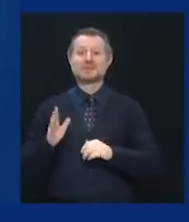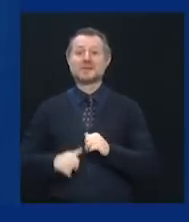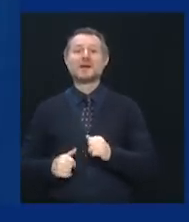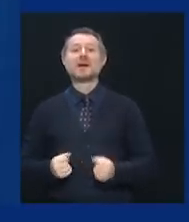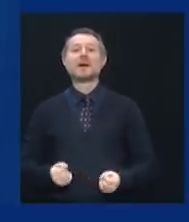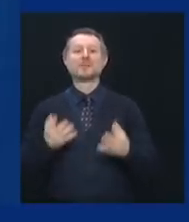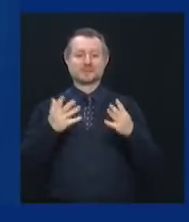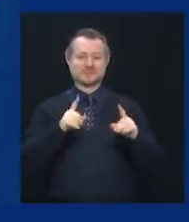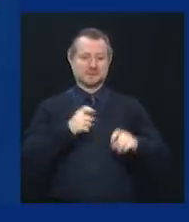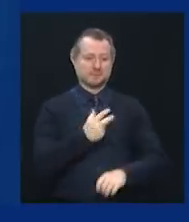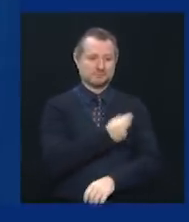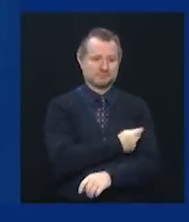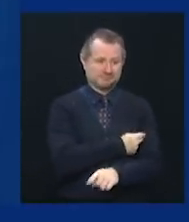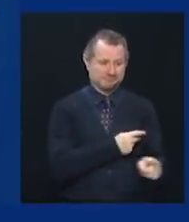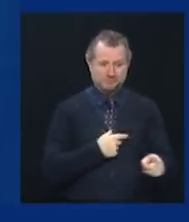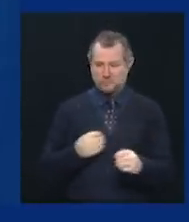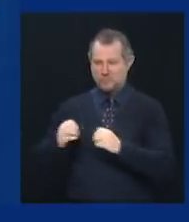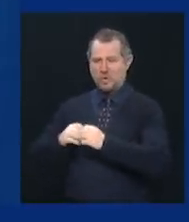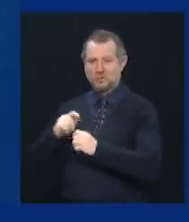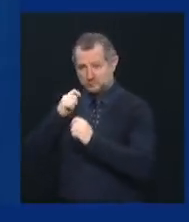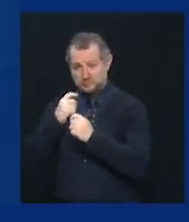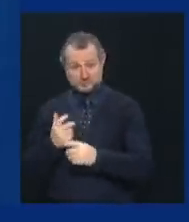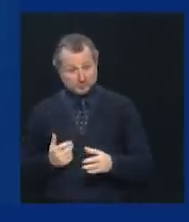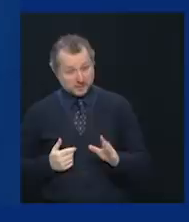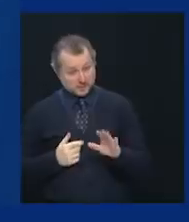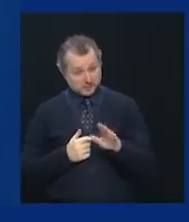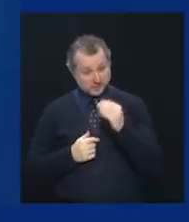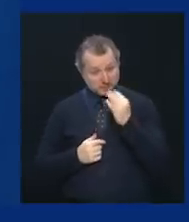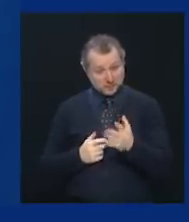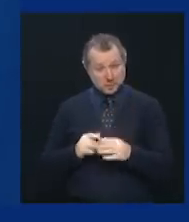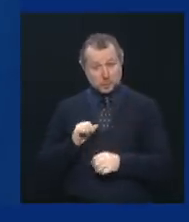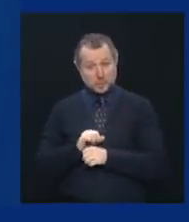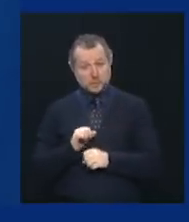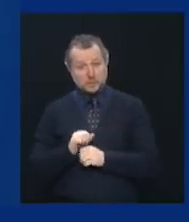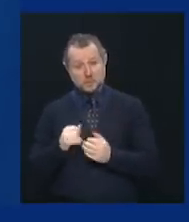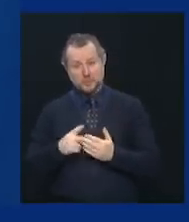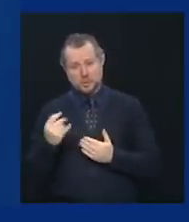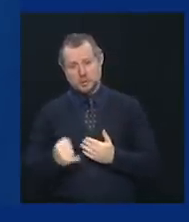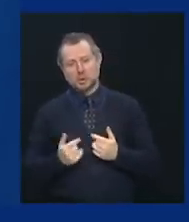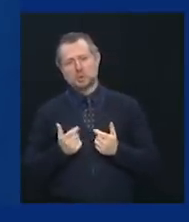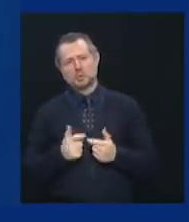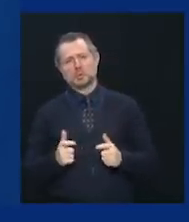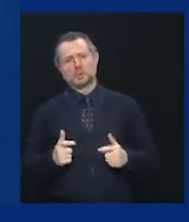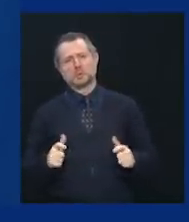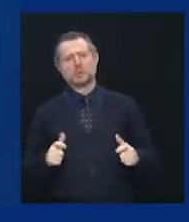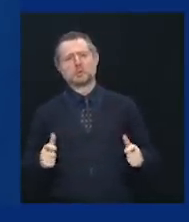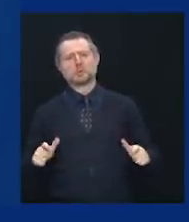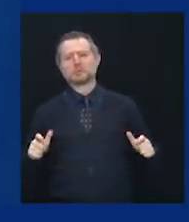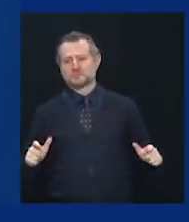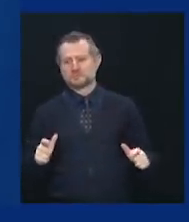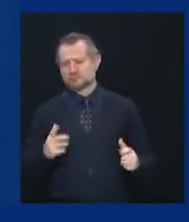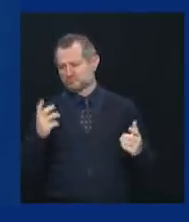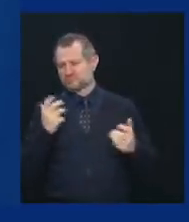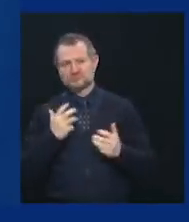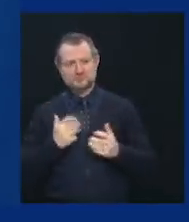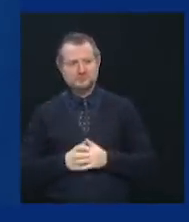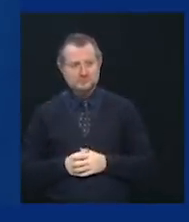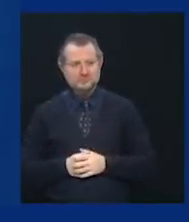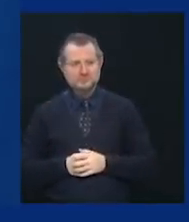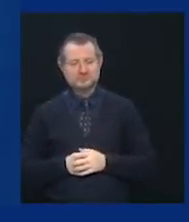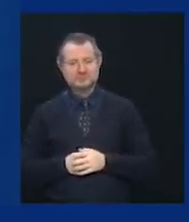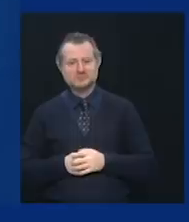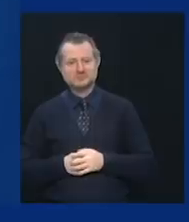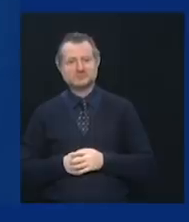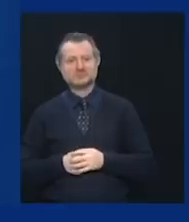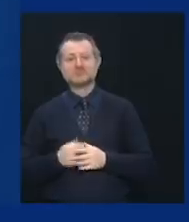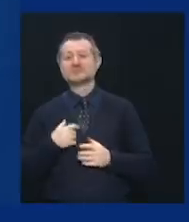it is a massive undertaking for this nation. Now, it's important to understand how we're